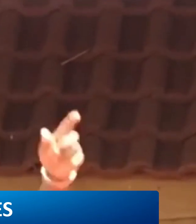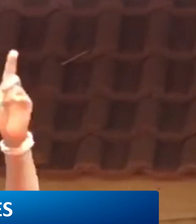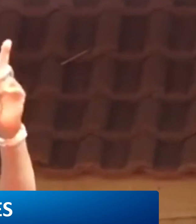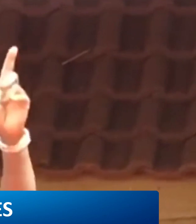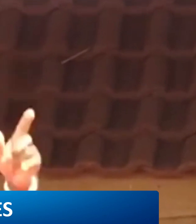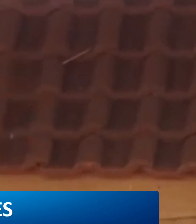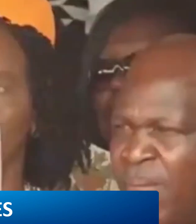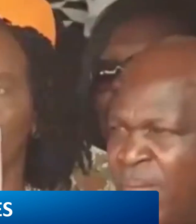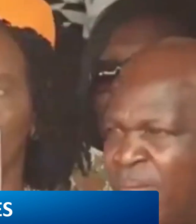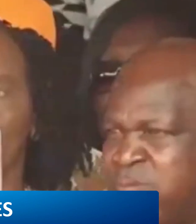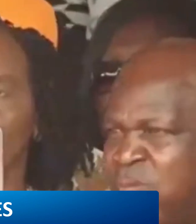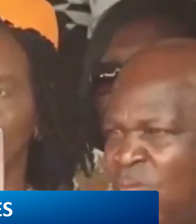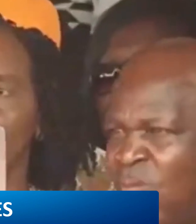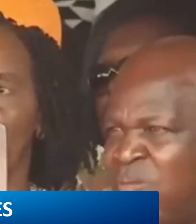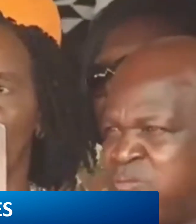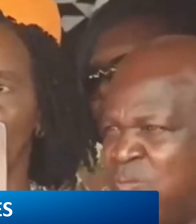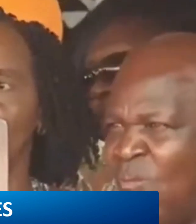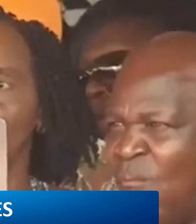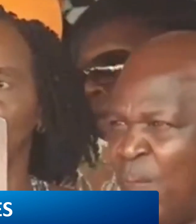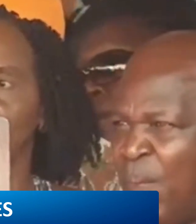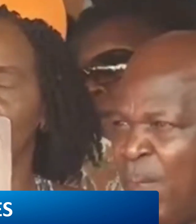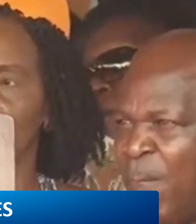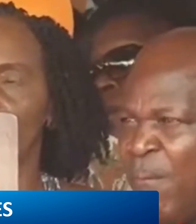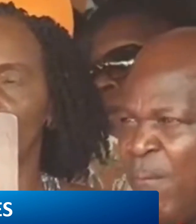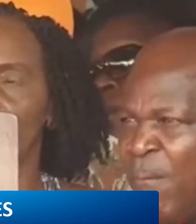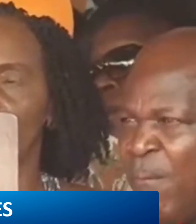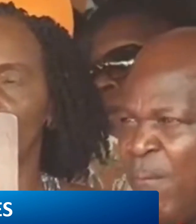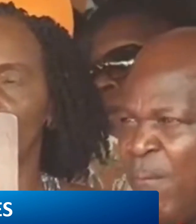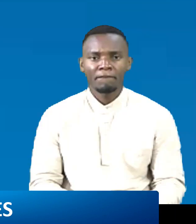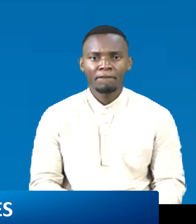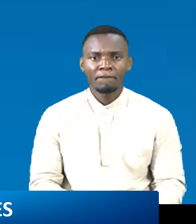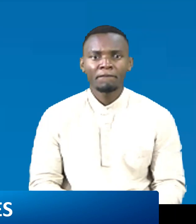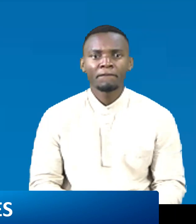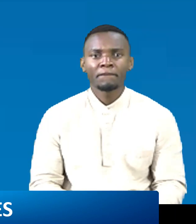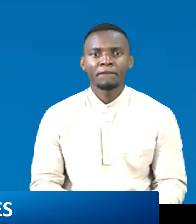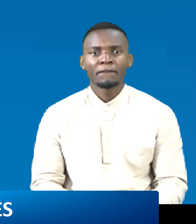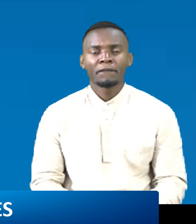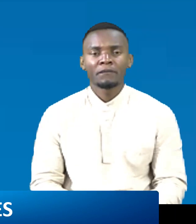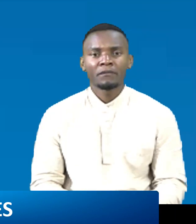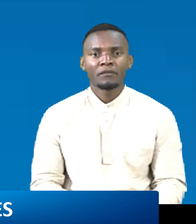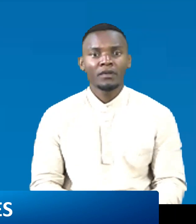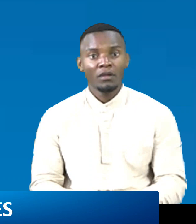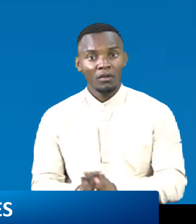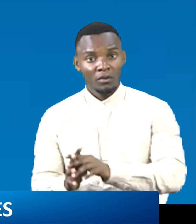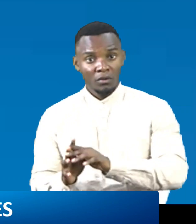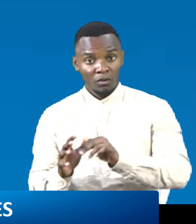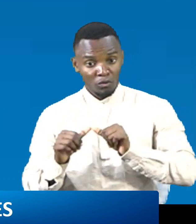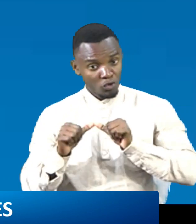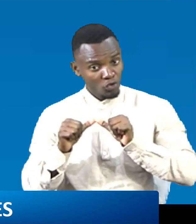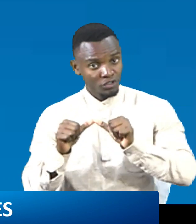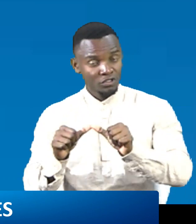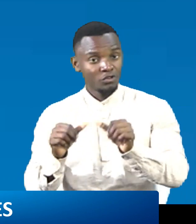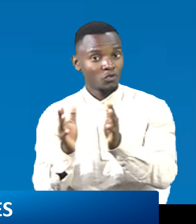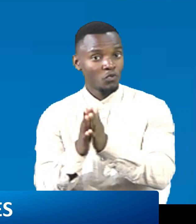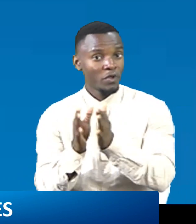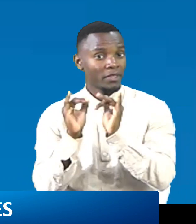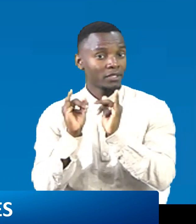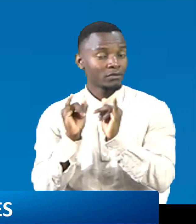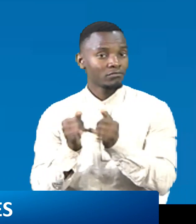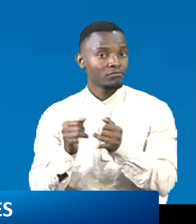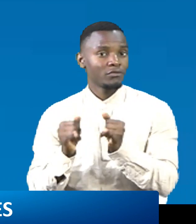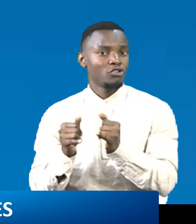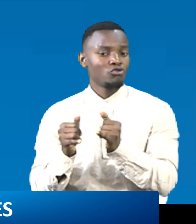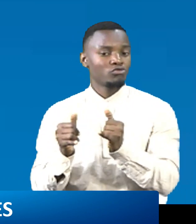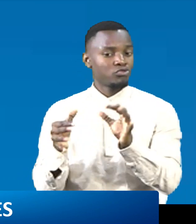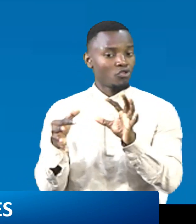Tutamwonyesha ati yeye hajui. Sisi tutasimama kidete. And staying to a story in close ranks to